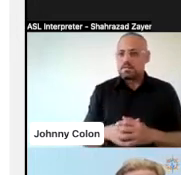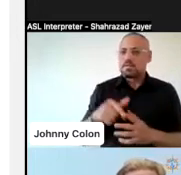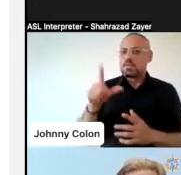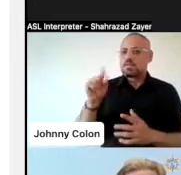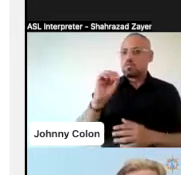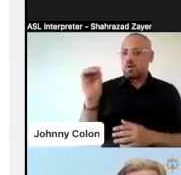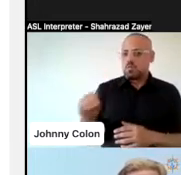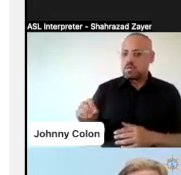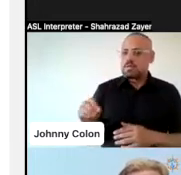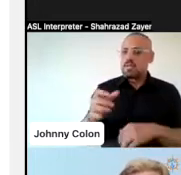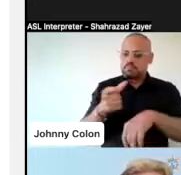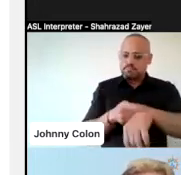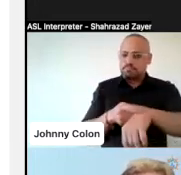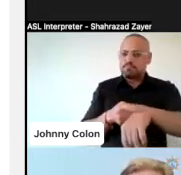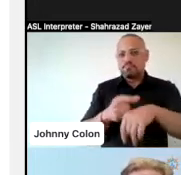20% have wearables.